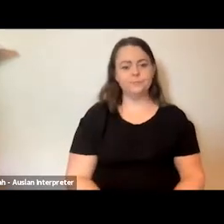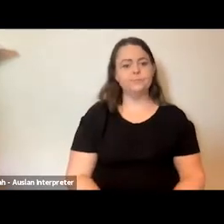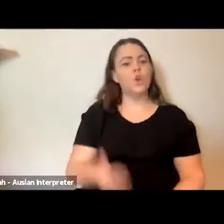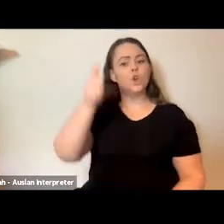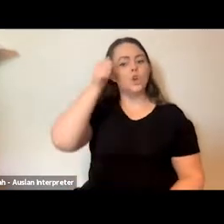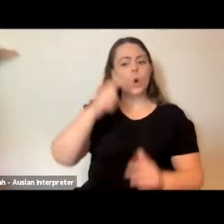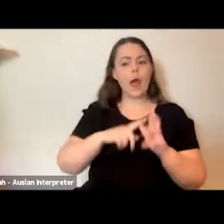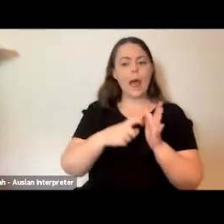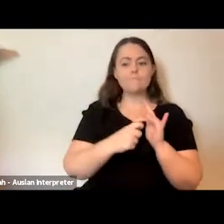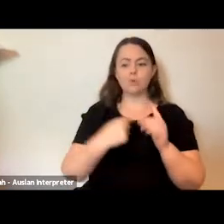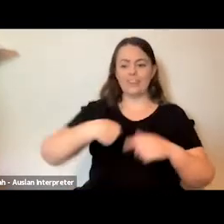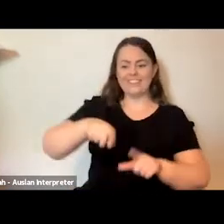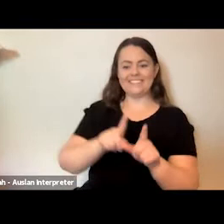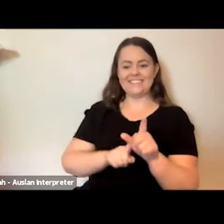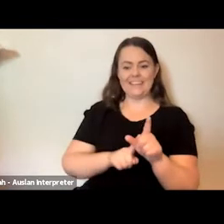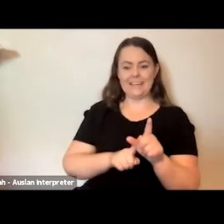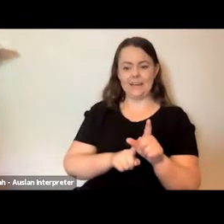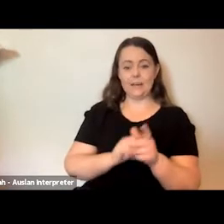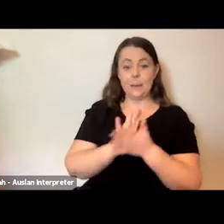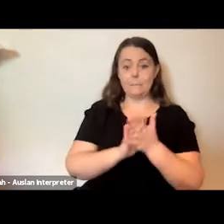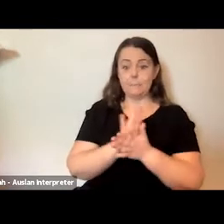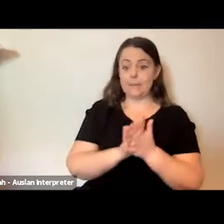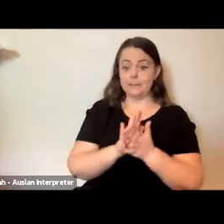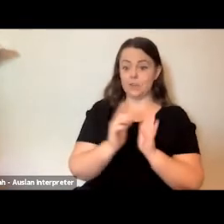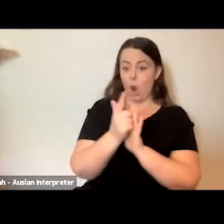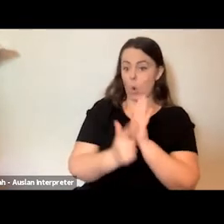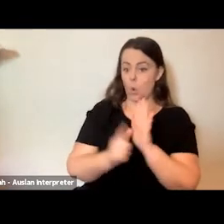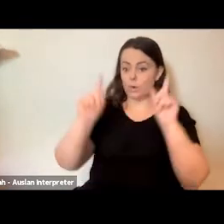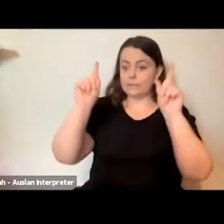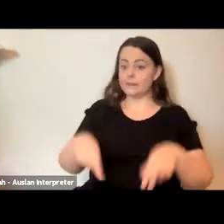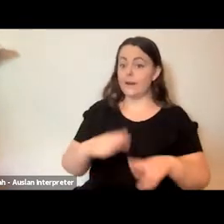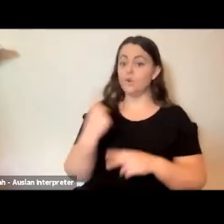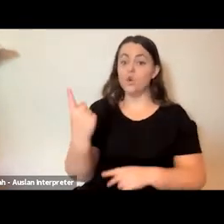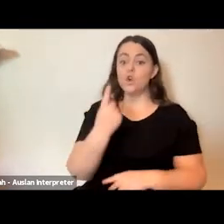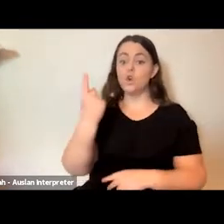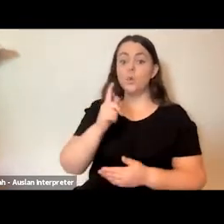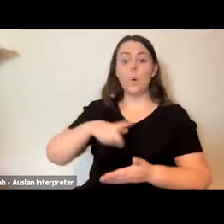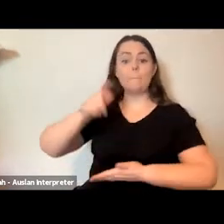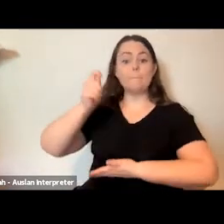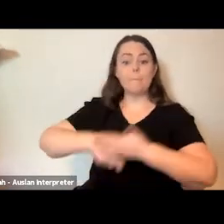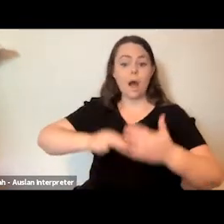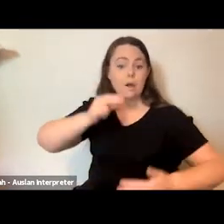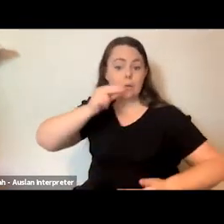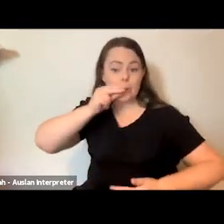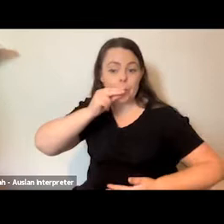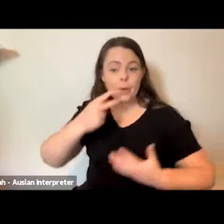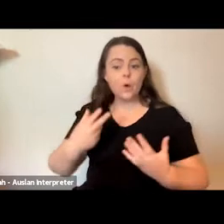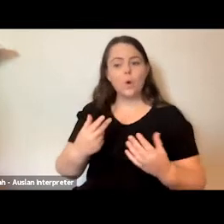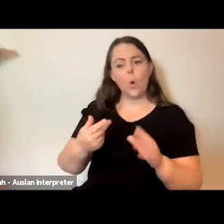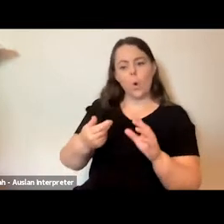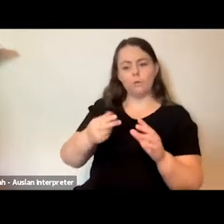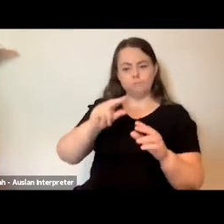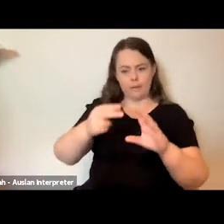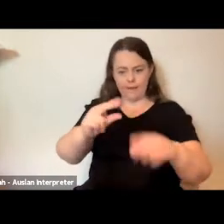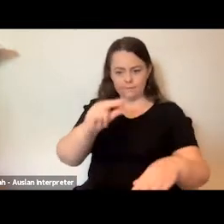introduced, which means that people now need a prescription to obtain e-cigarettes that contain nicotine or e-liquids that contain nicotine.